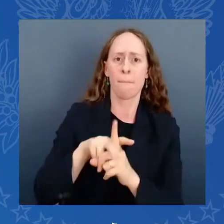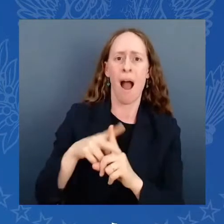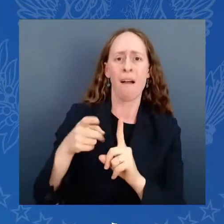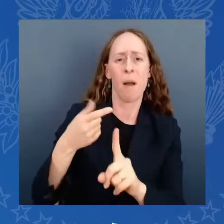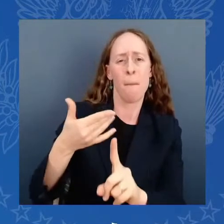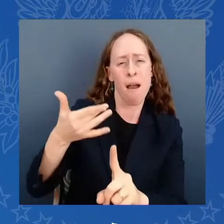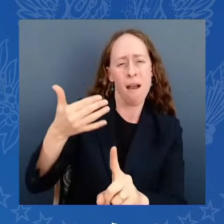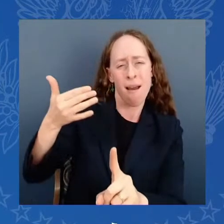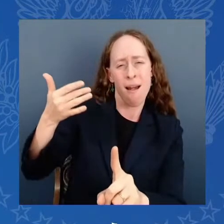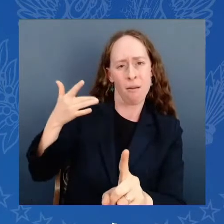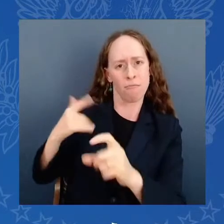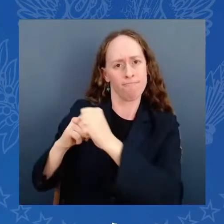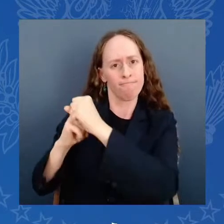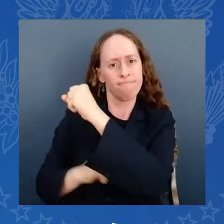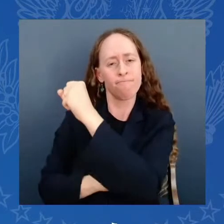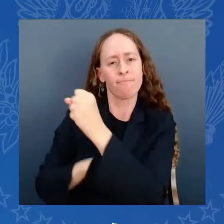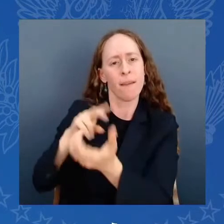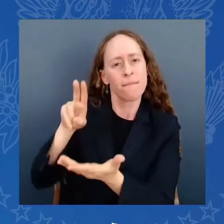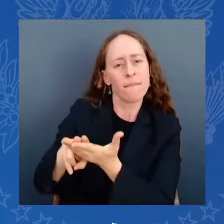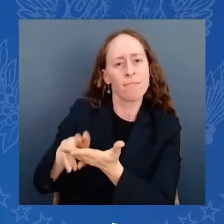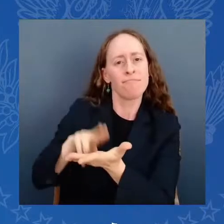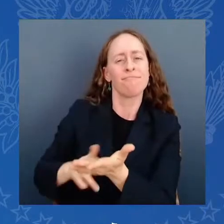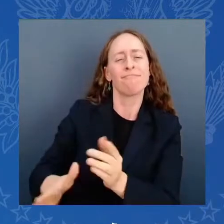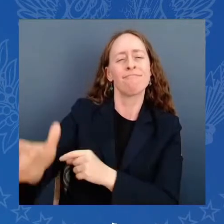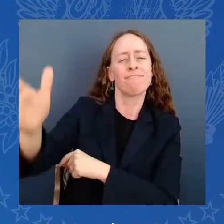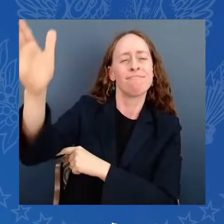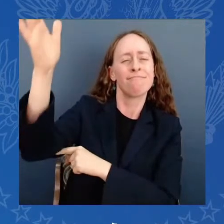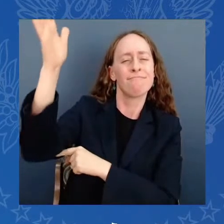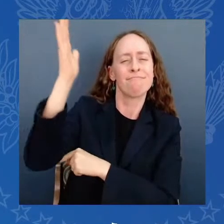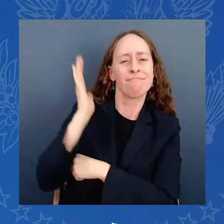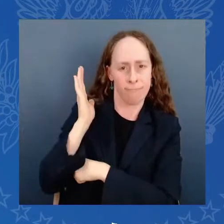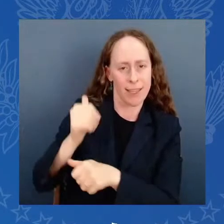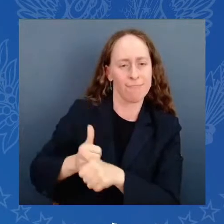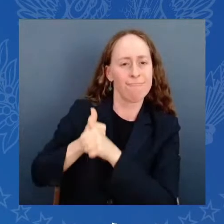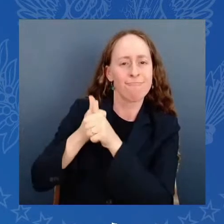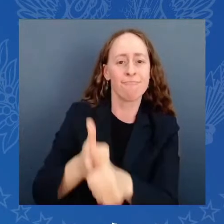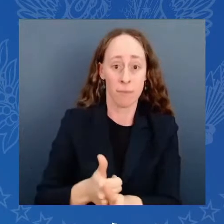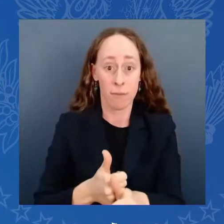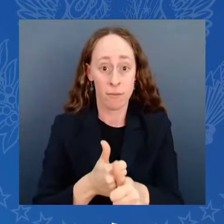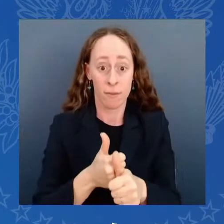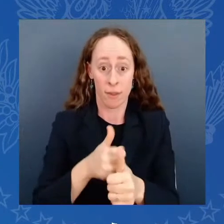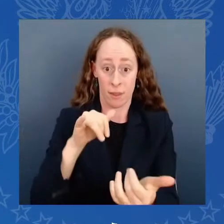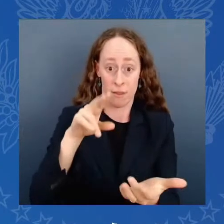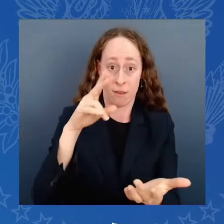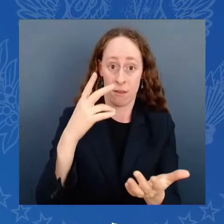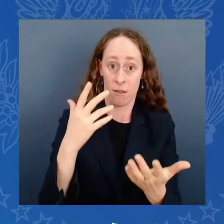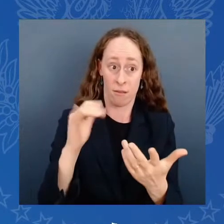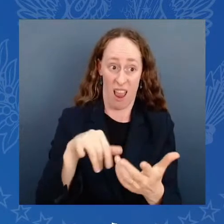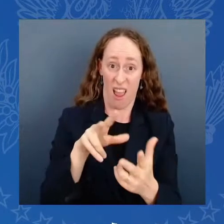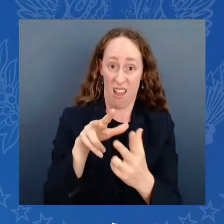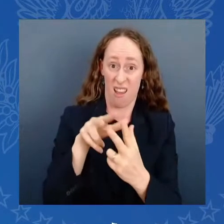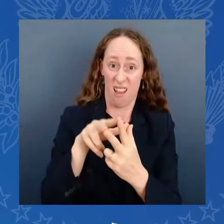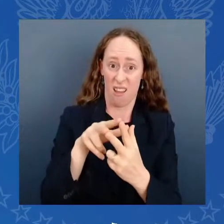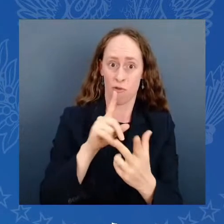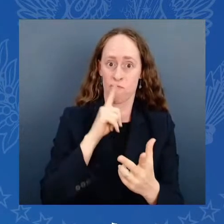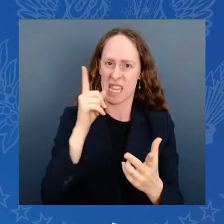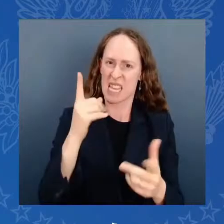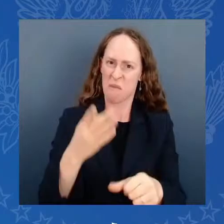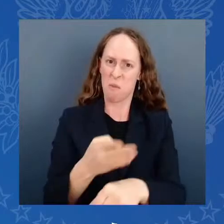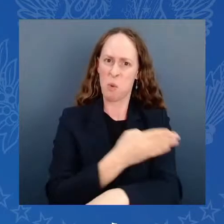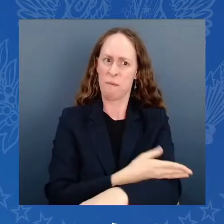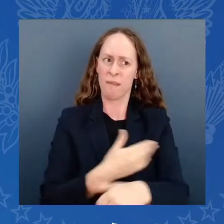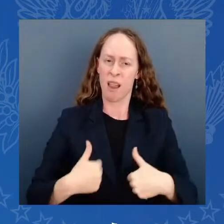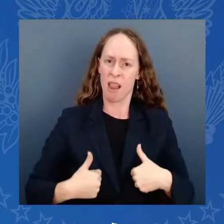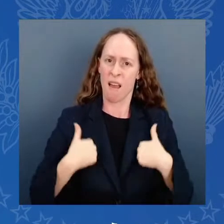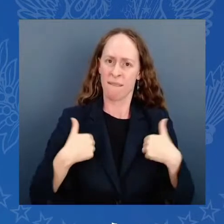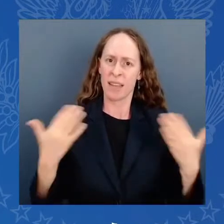And we're a better nation because of them. We must be clear. Their work, our work, is not